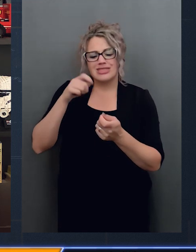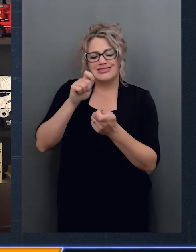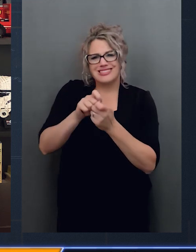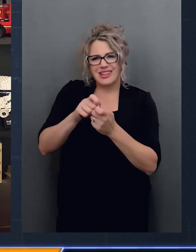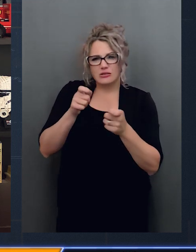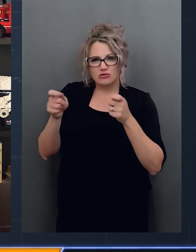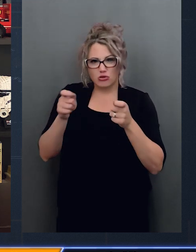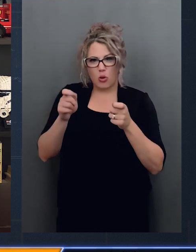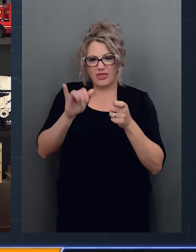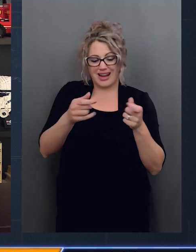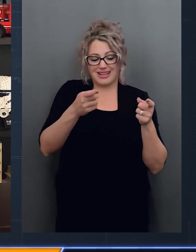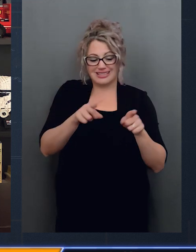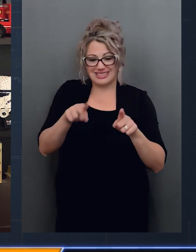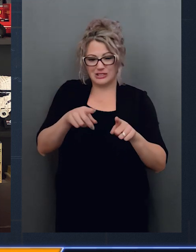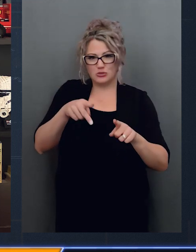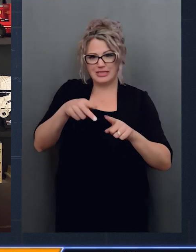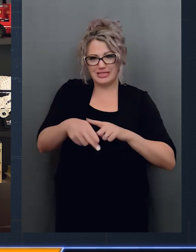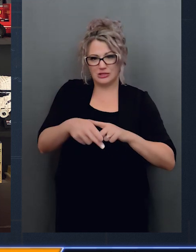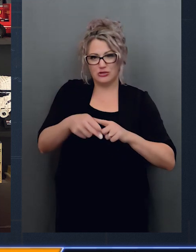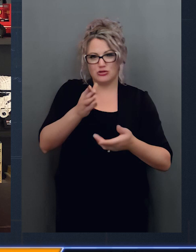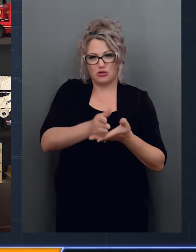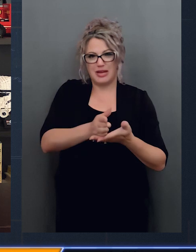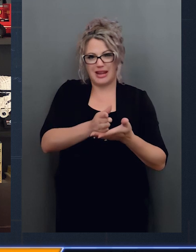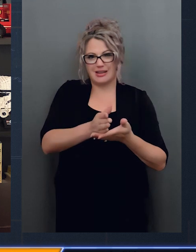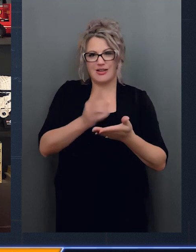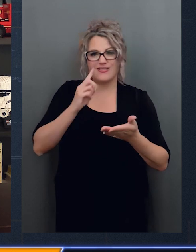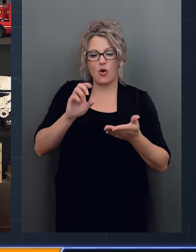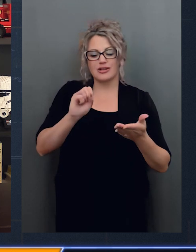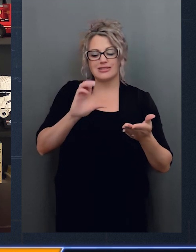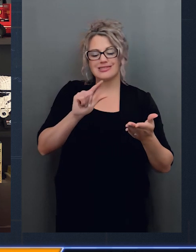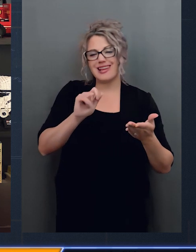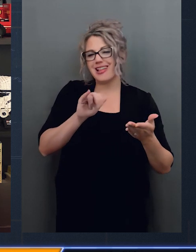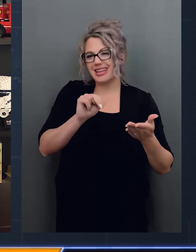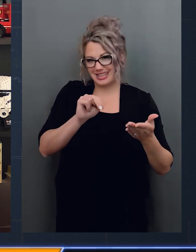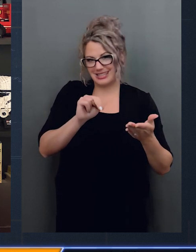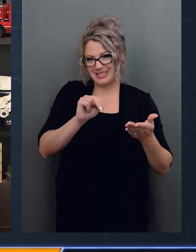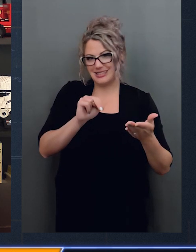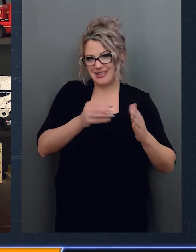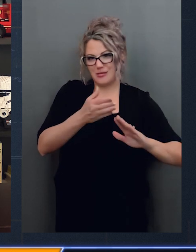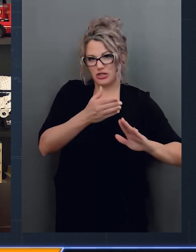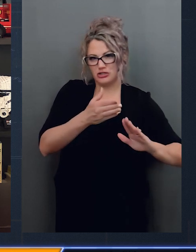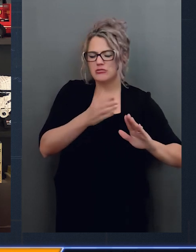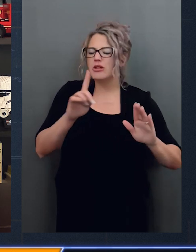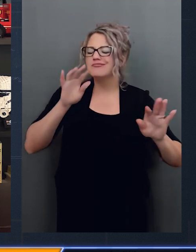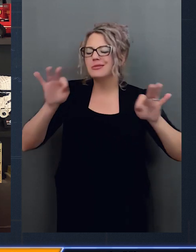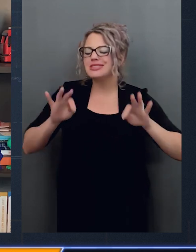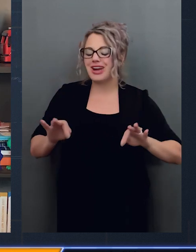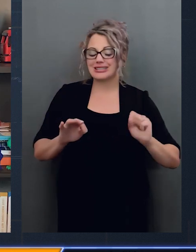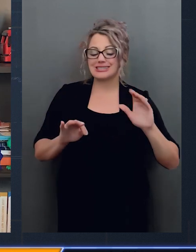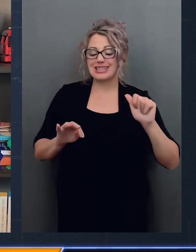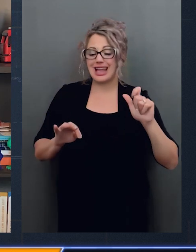control over the instances that get to be terminated during a scale-in operation. All right, first we should define scale-in and